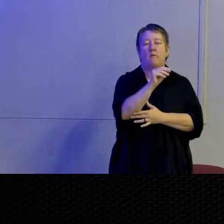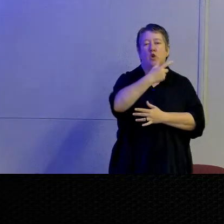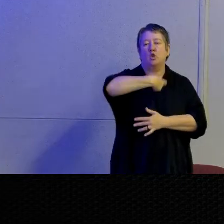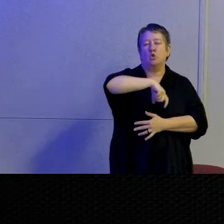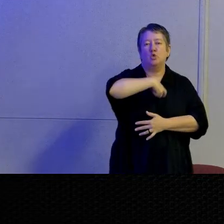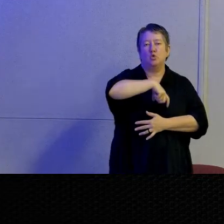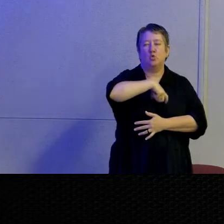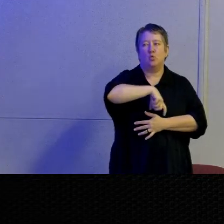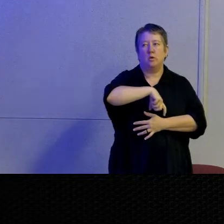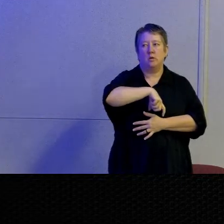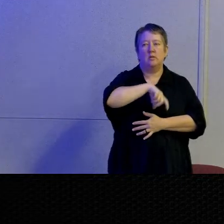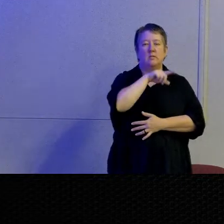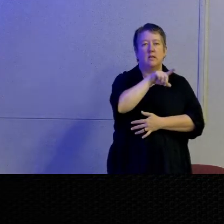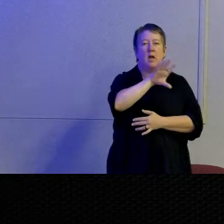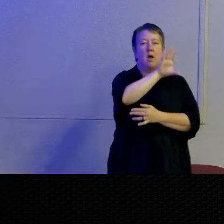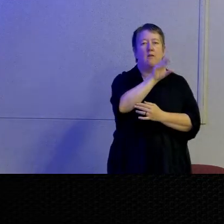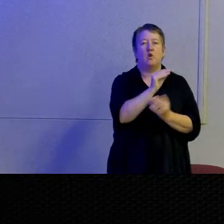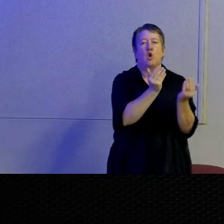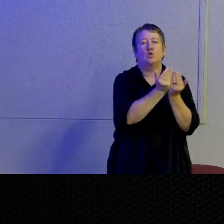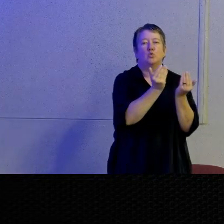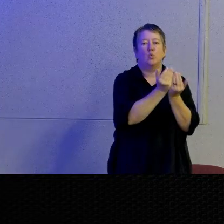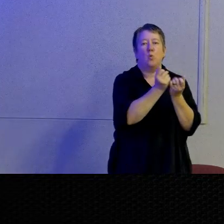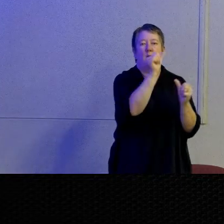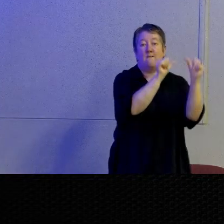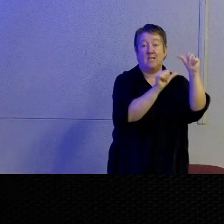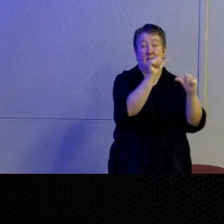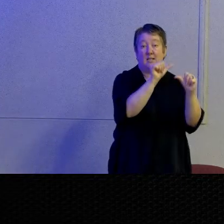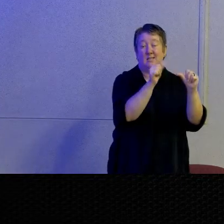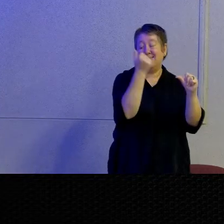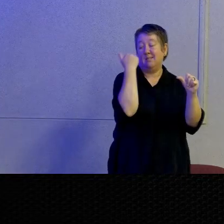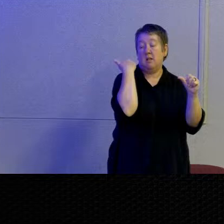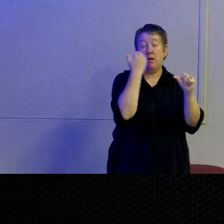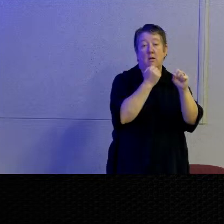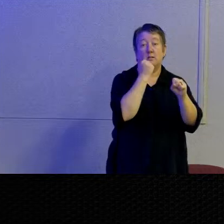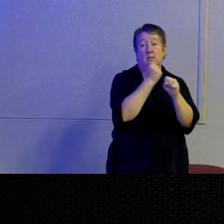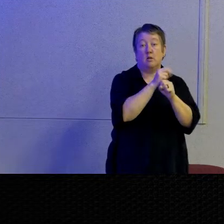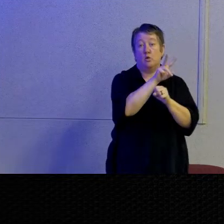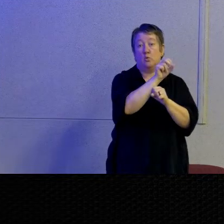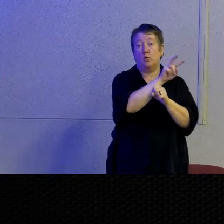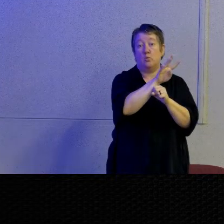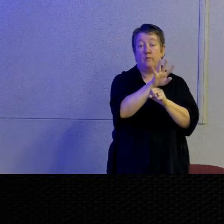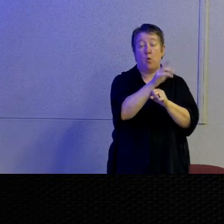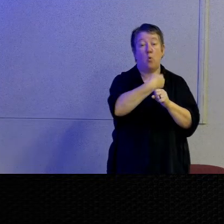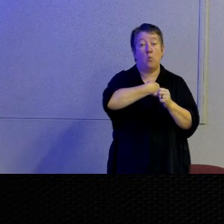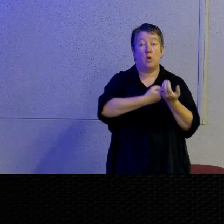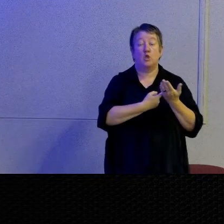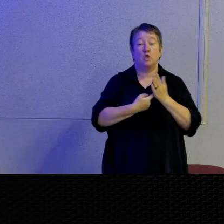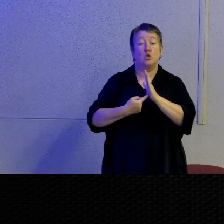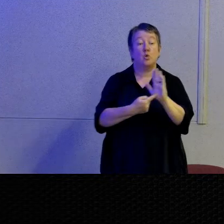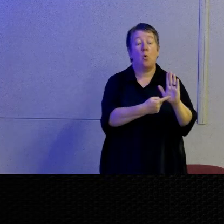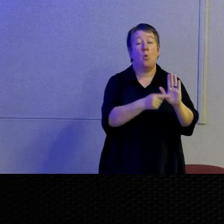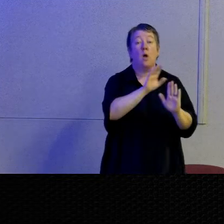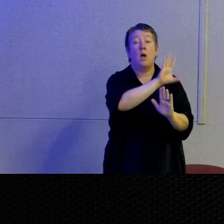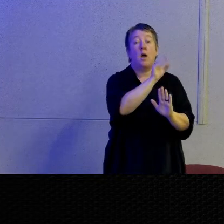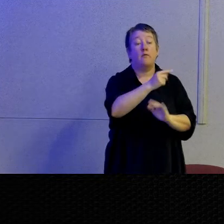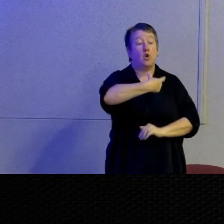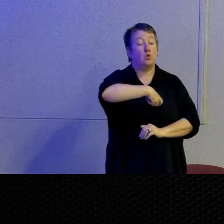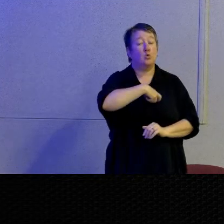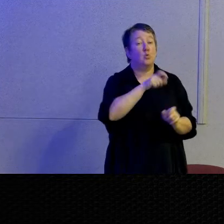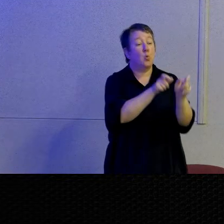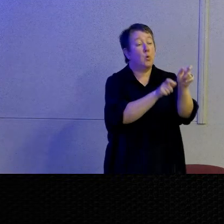Africa School of Physics 2024, where we were showing that African students need